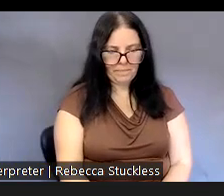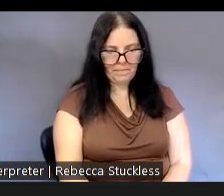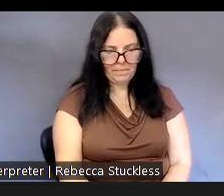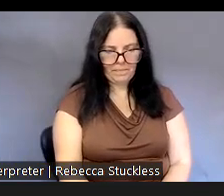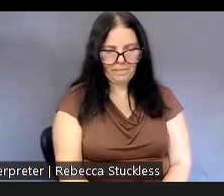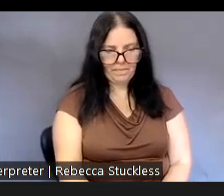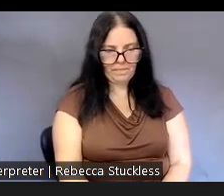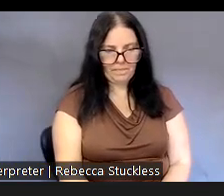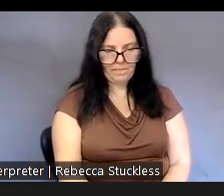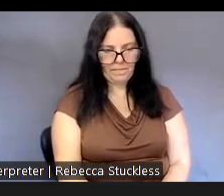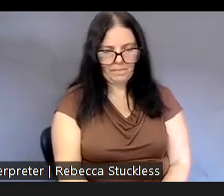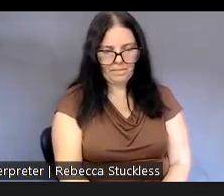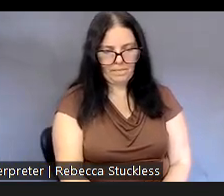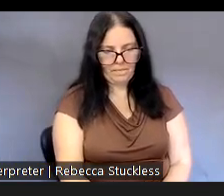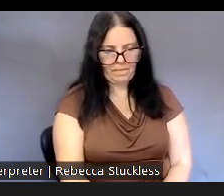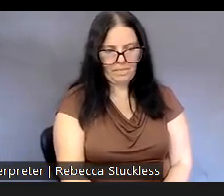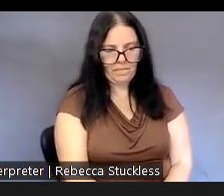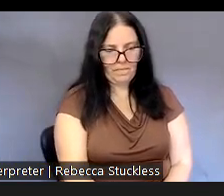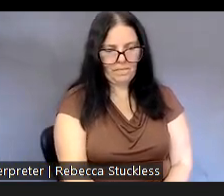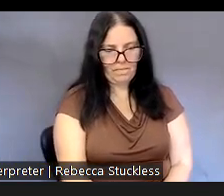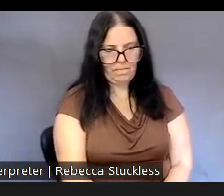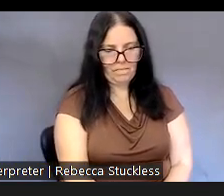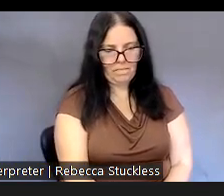of that kind of planning, I think that could be